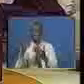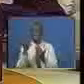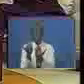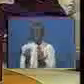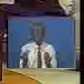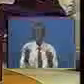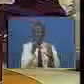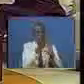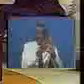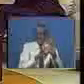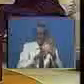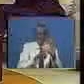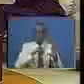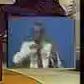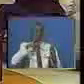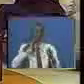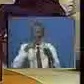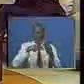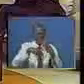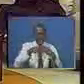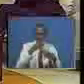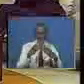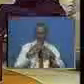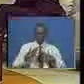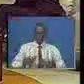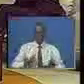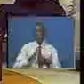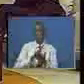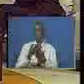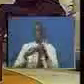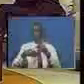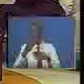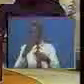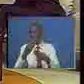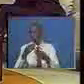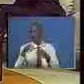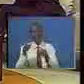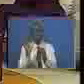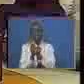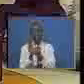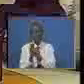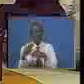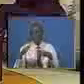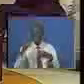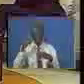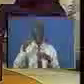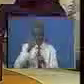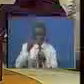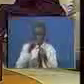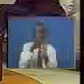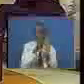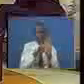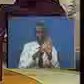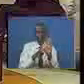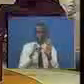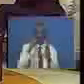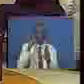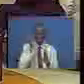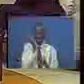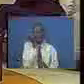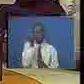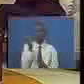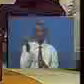body in Tanzania the body parts being sold then many people think of albinism I think it's the ignorance also so